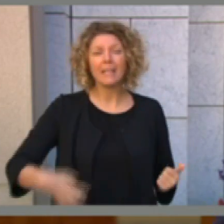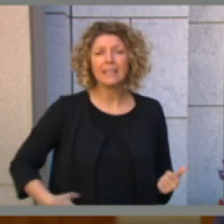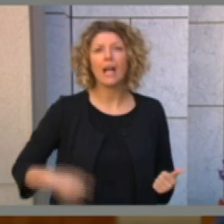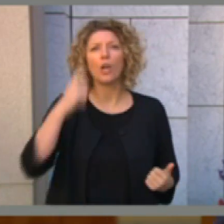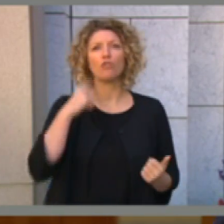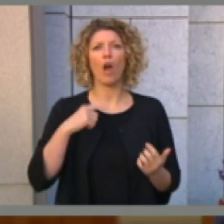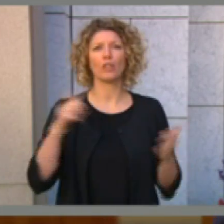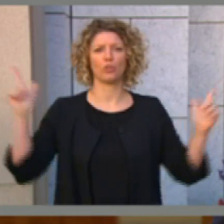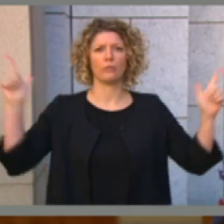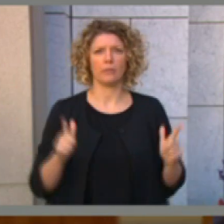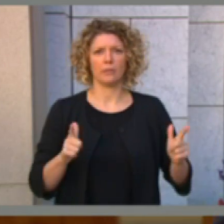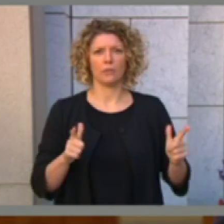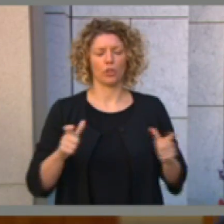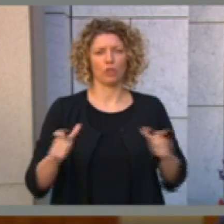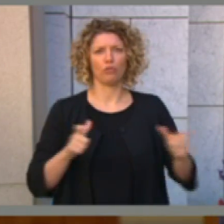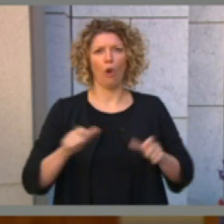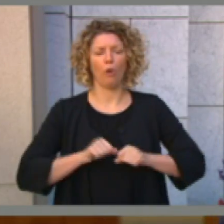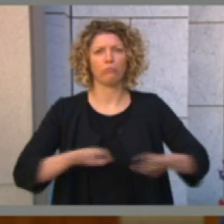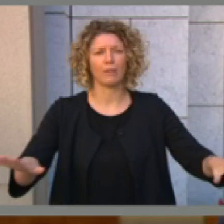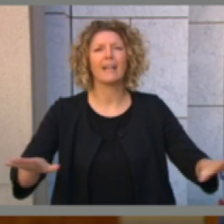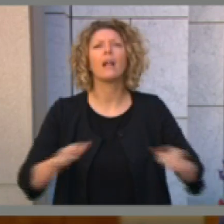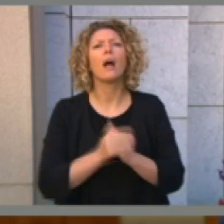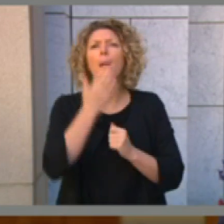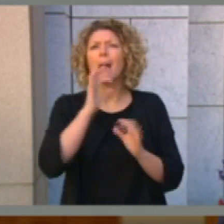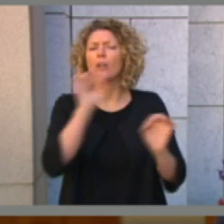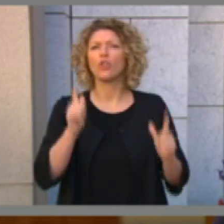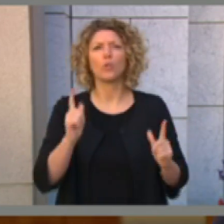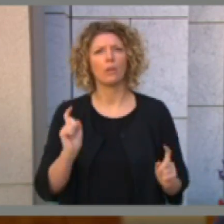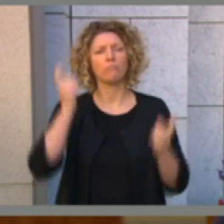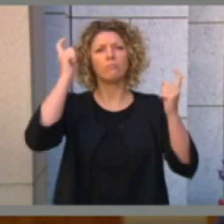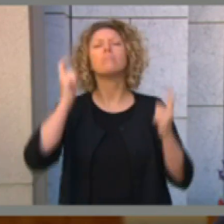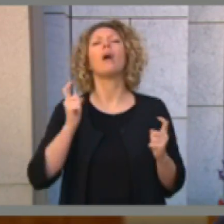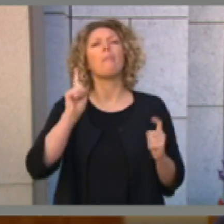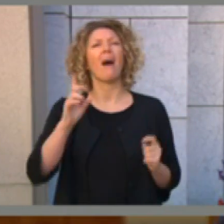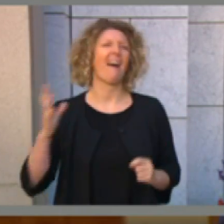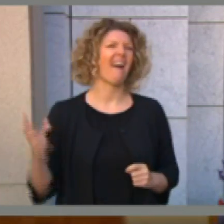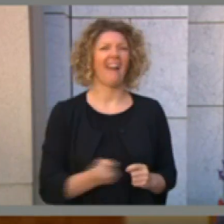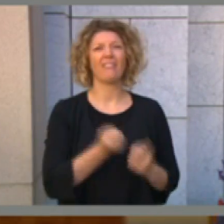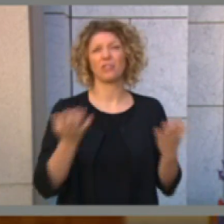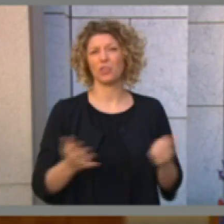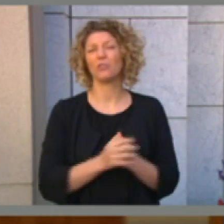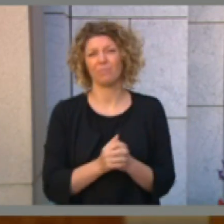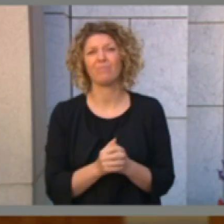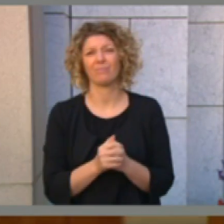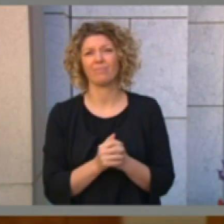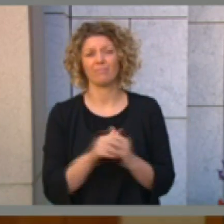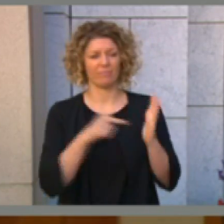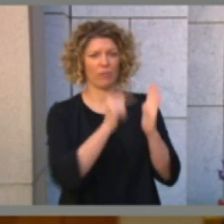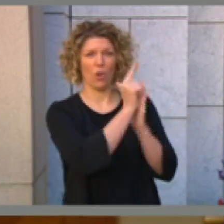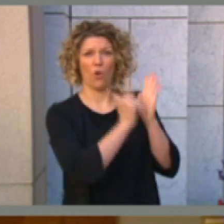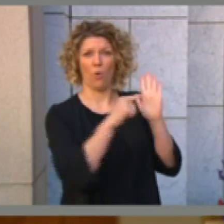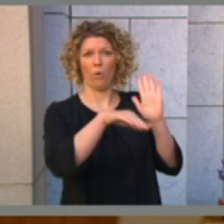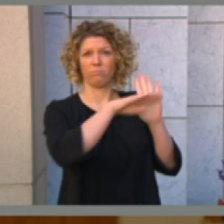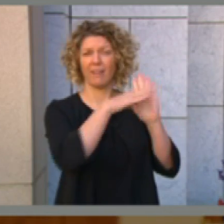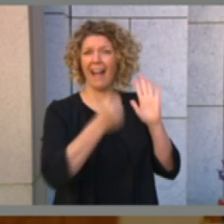that spread. Now, I don't want people to be alarmed about this. This is what these measures in the Biosecurity Act are for. You have